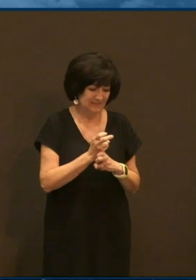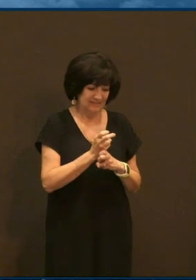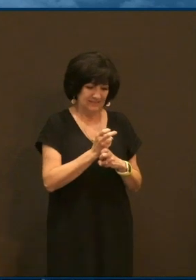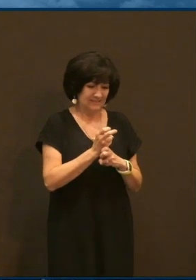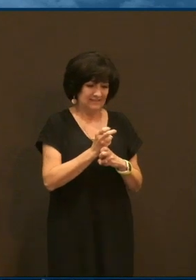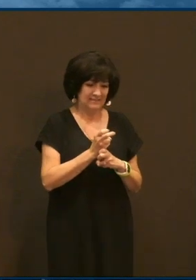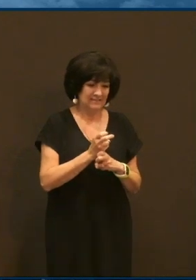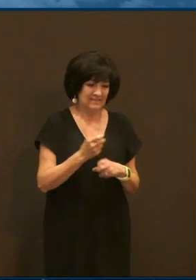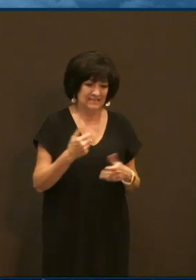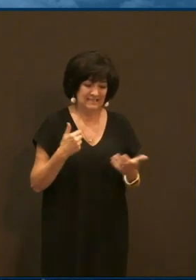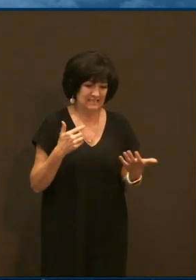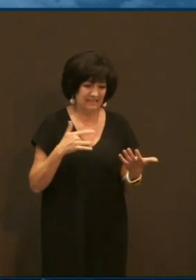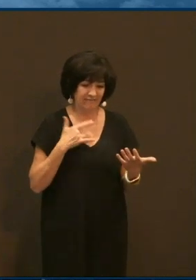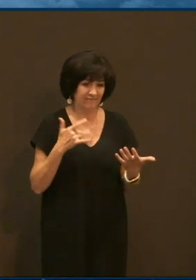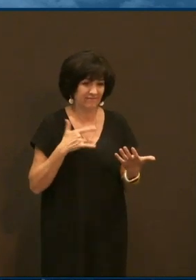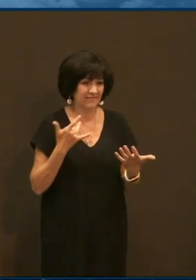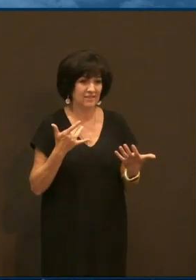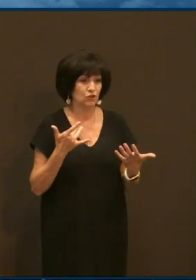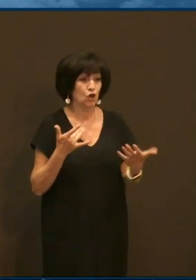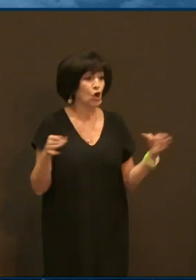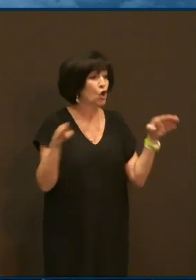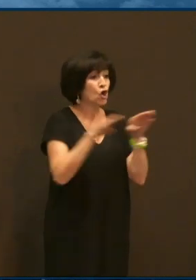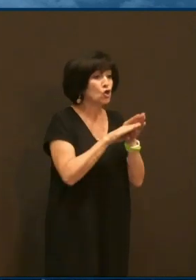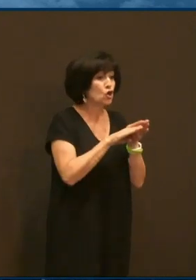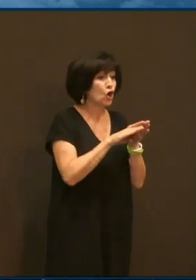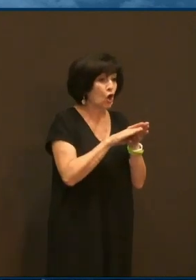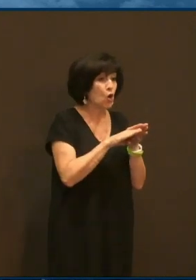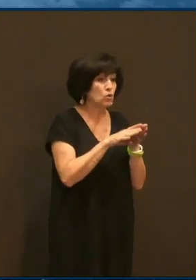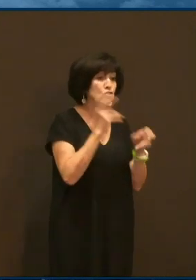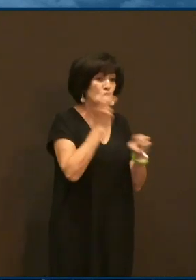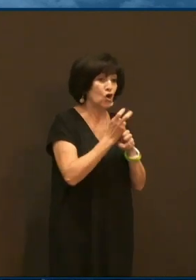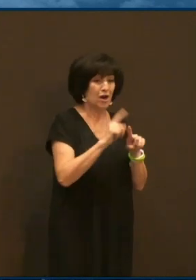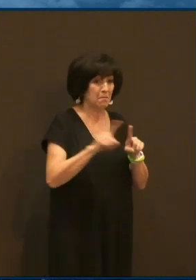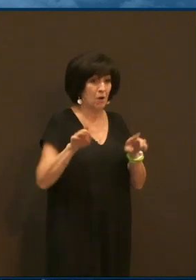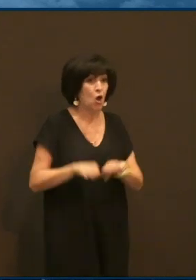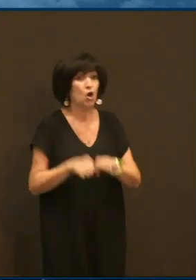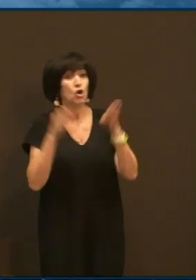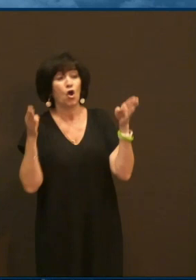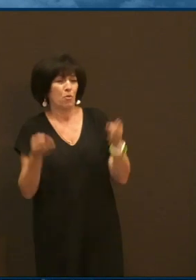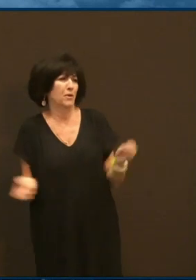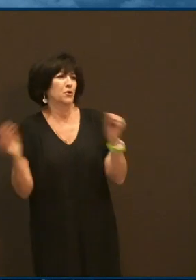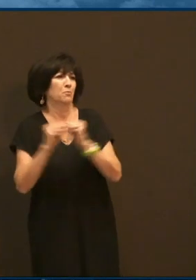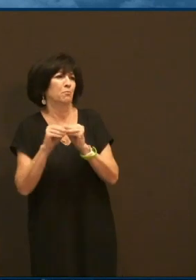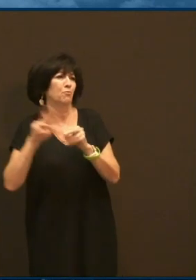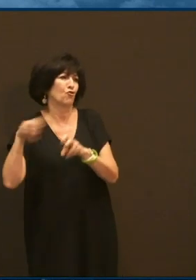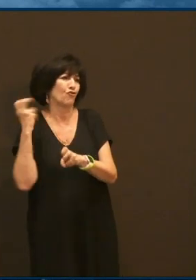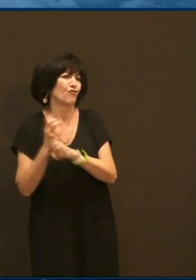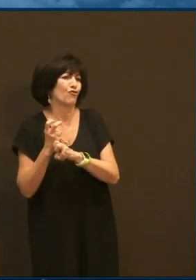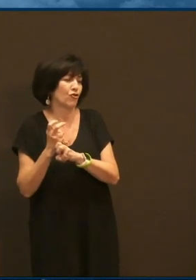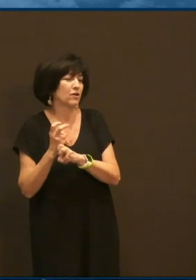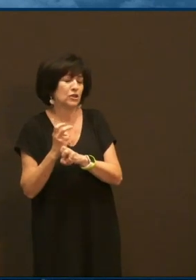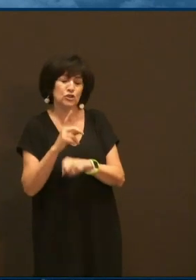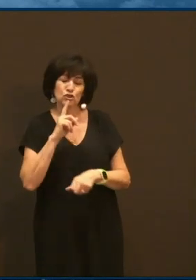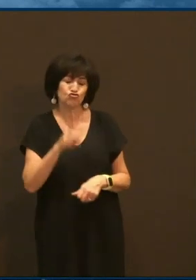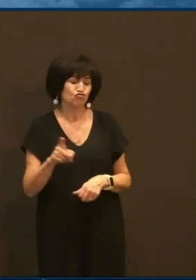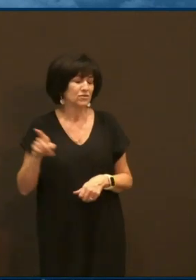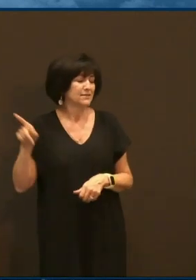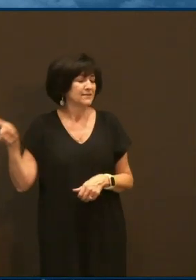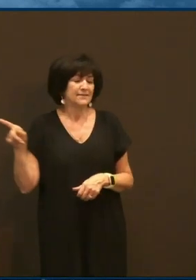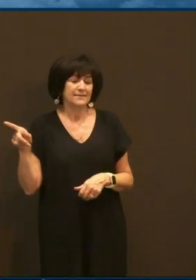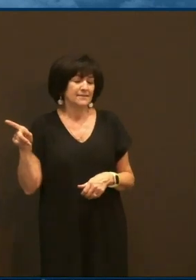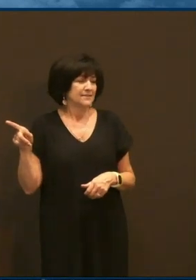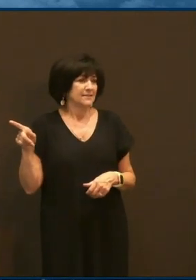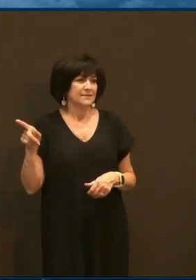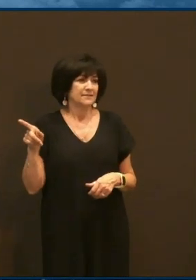harder. The reopening is harder than the closing down. But she's just been a godsend to us, and we're going to